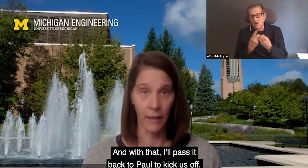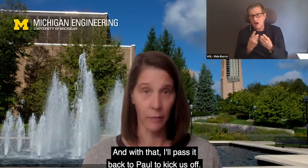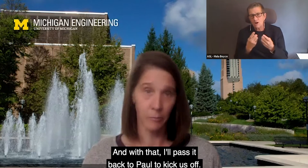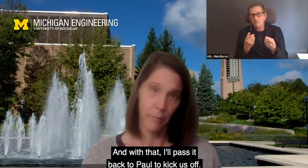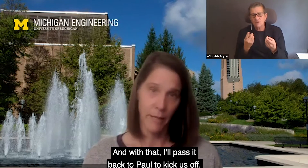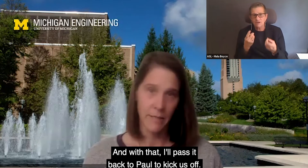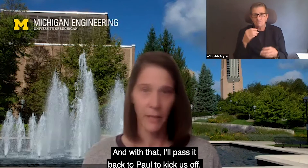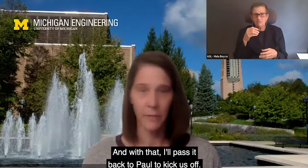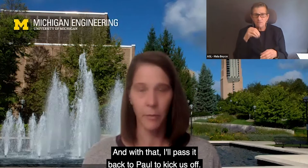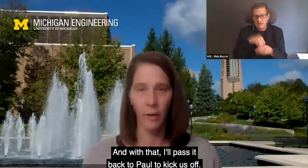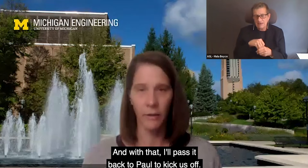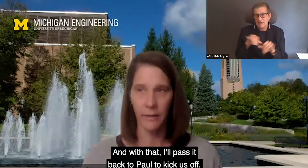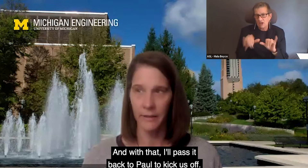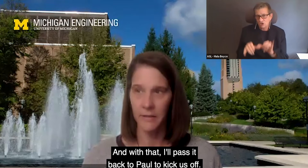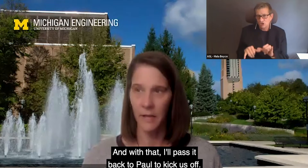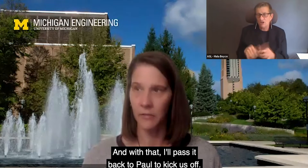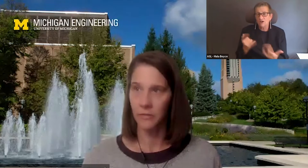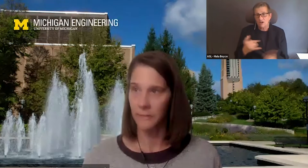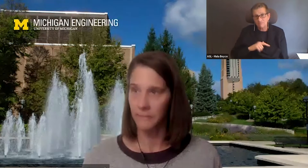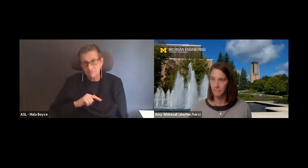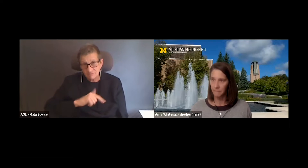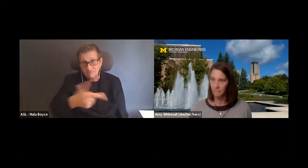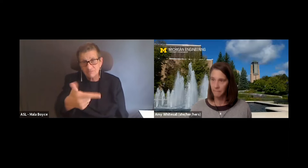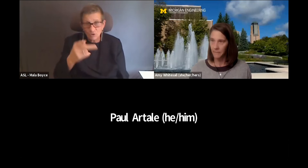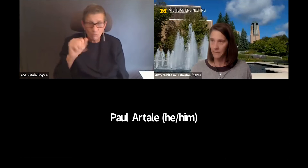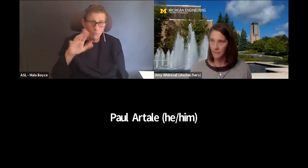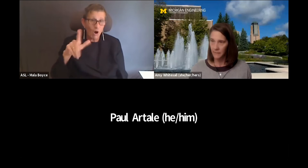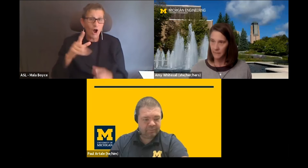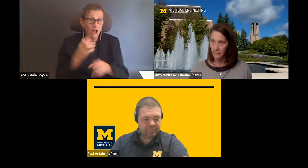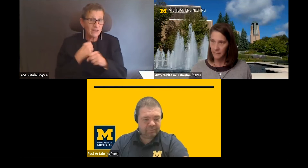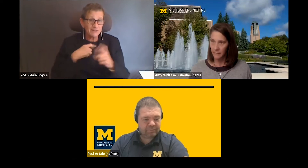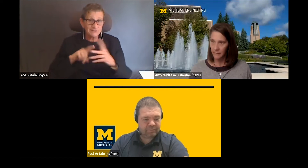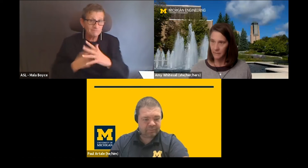that, I'll pass it back to Paul to kick us off.